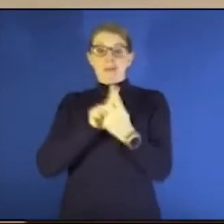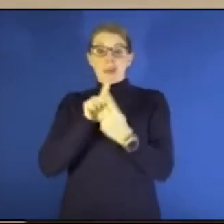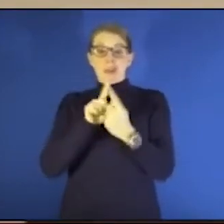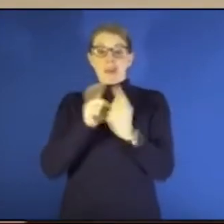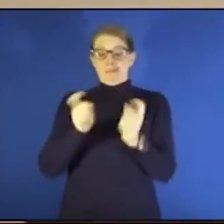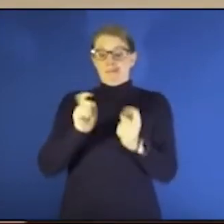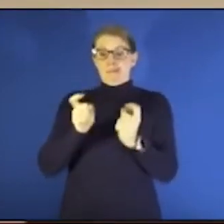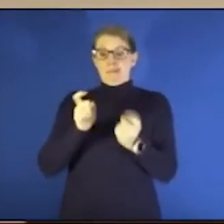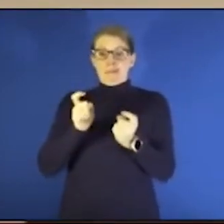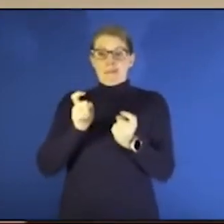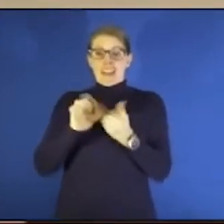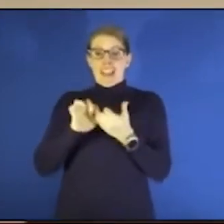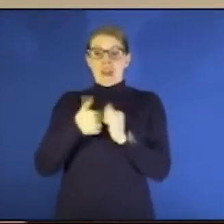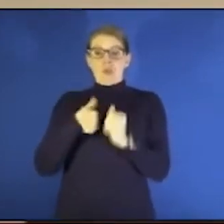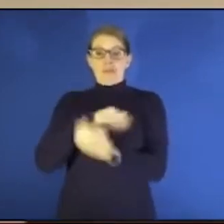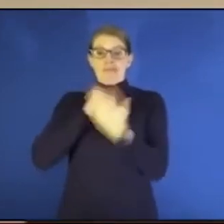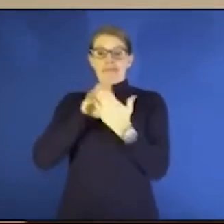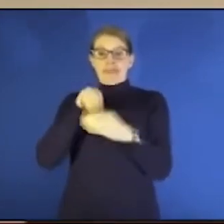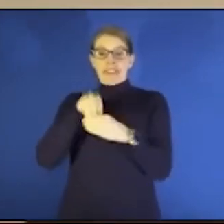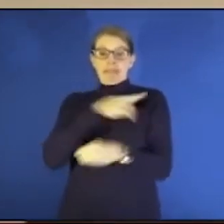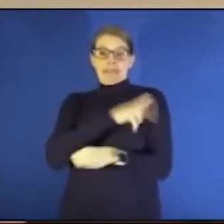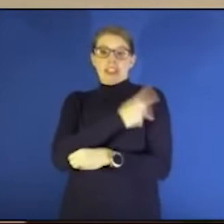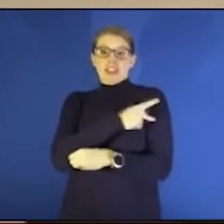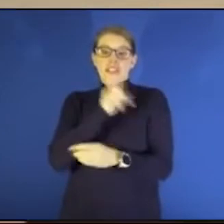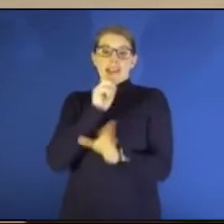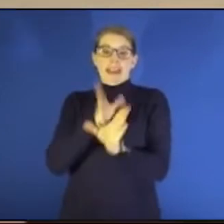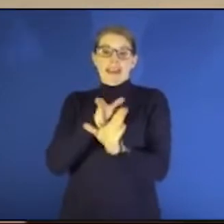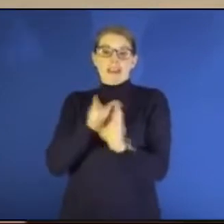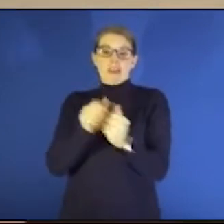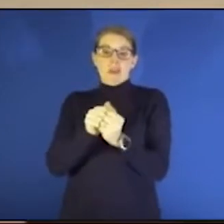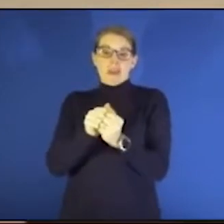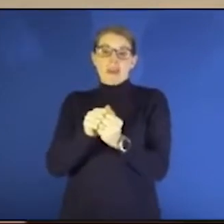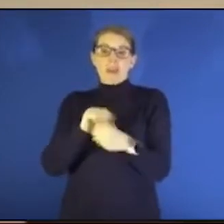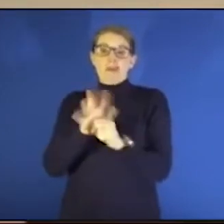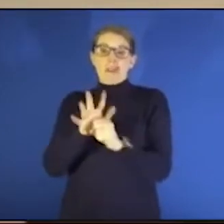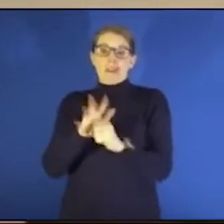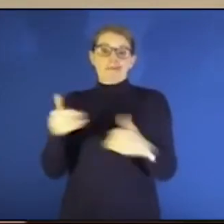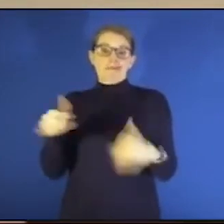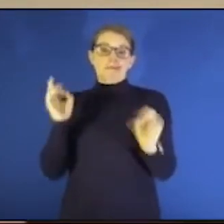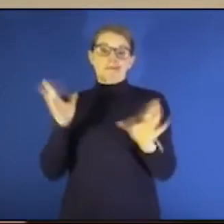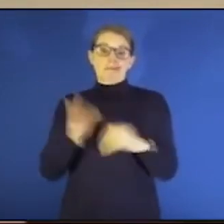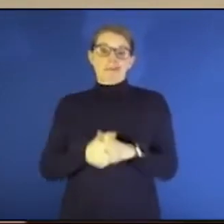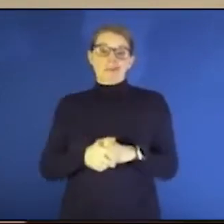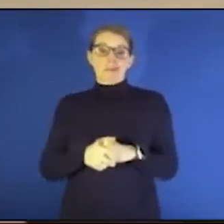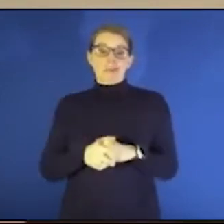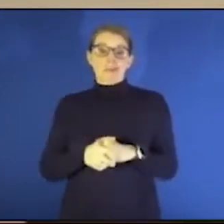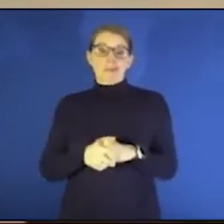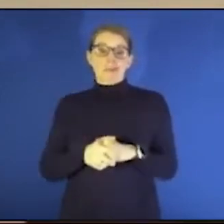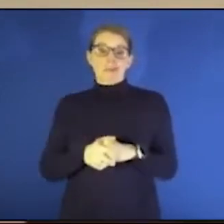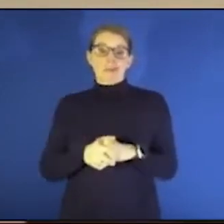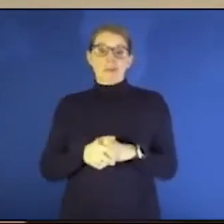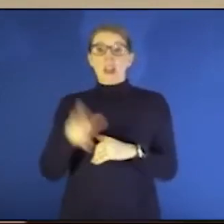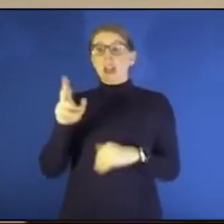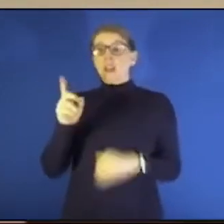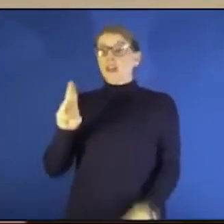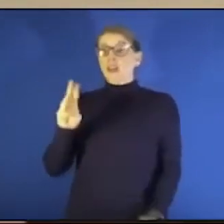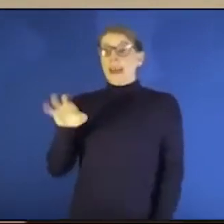inpatient psychiatry with COVID. It's been a challenge. And that leads to the problems that Dr. Myers is addressing,